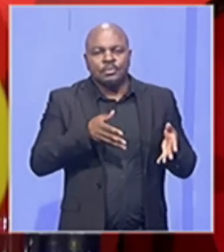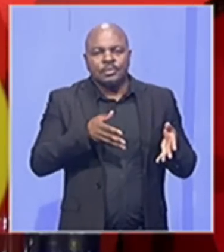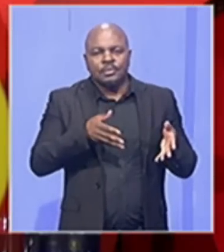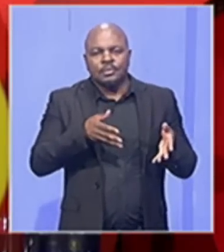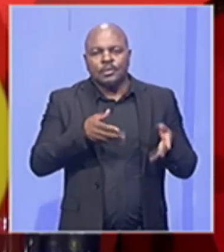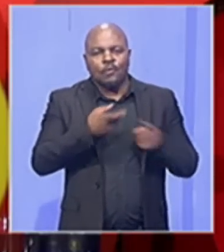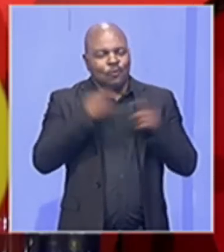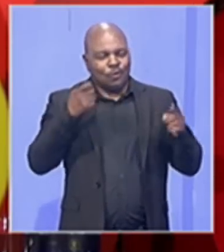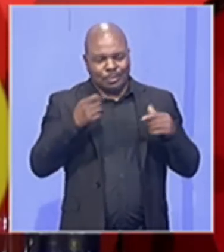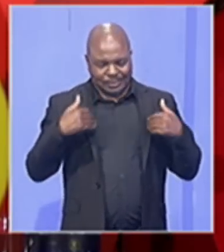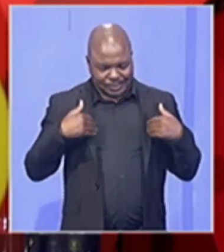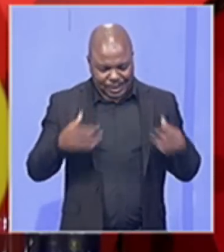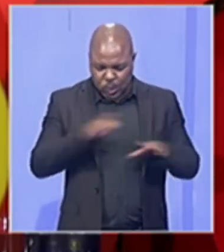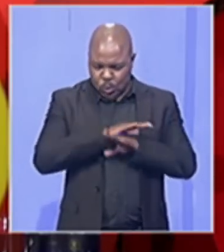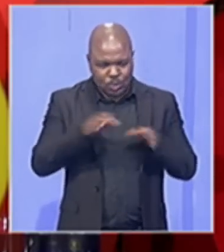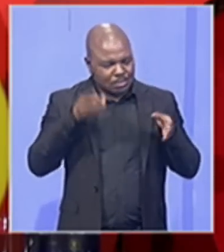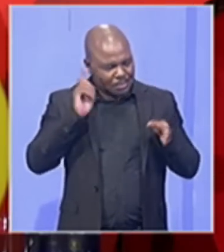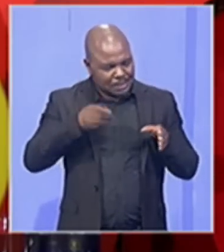beginning.